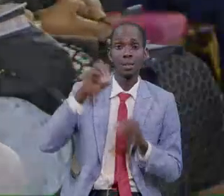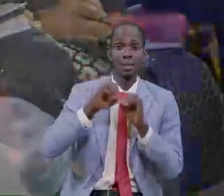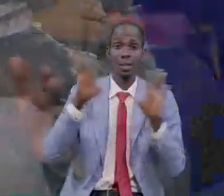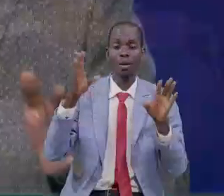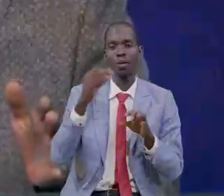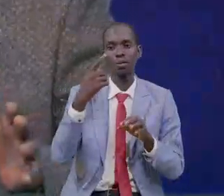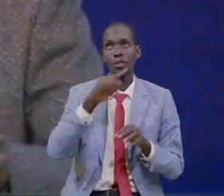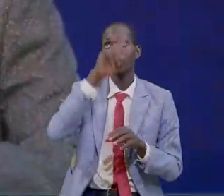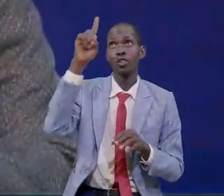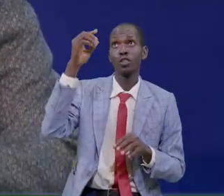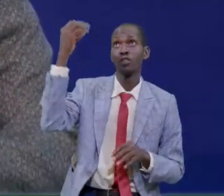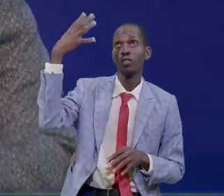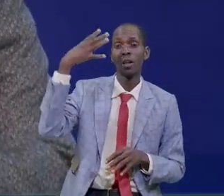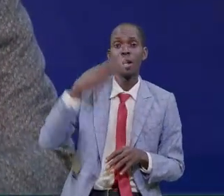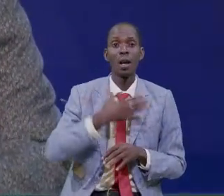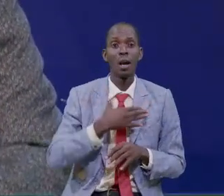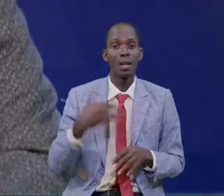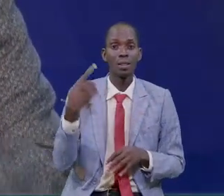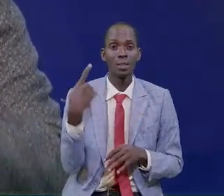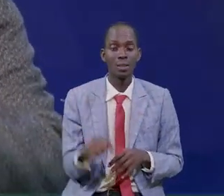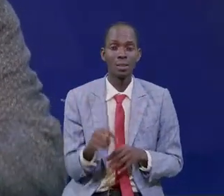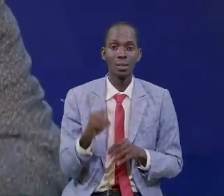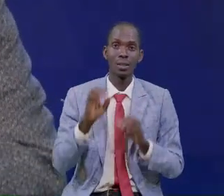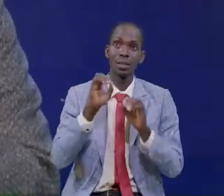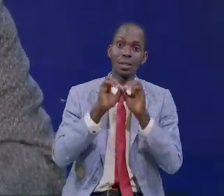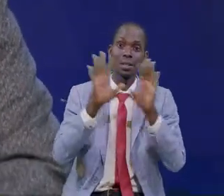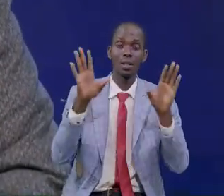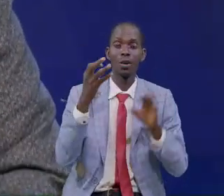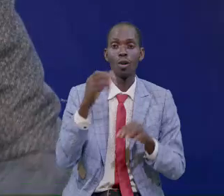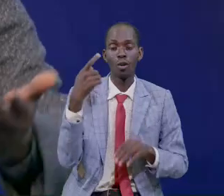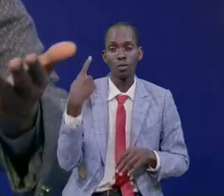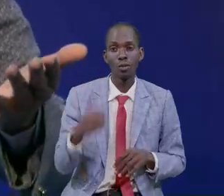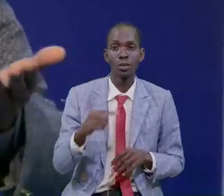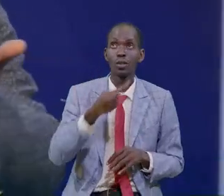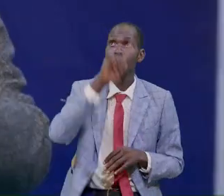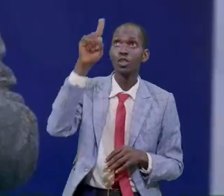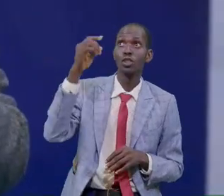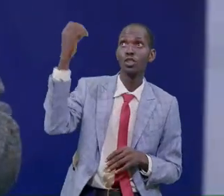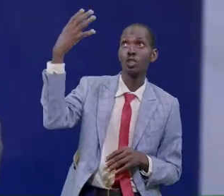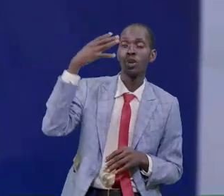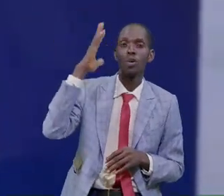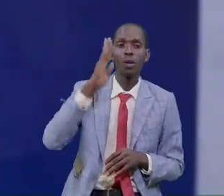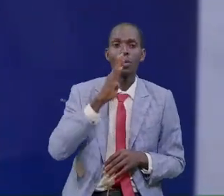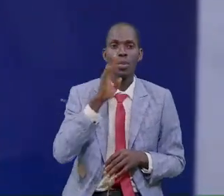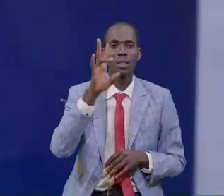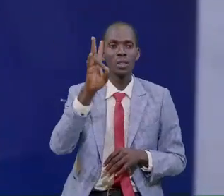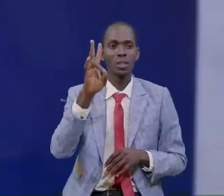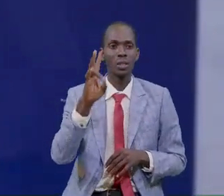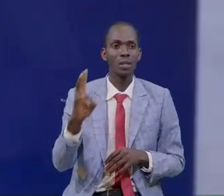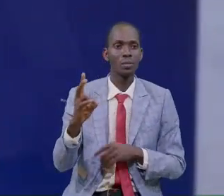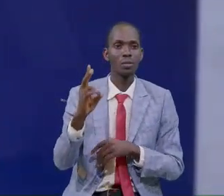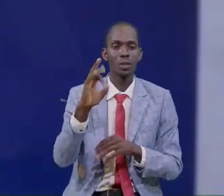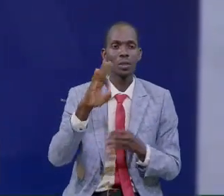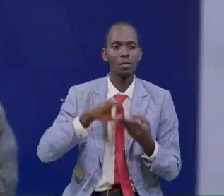and the light of the sun shall be sevenfold as the light of